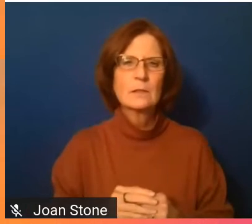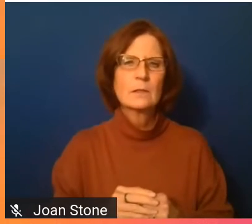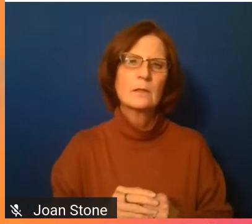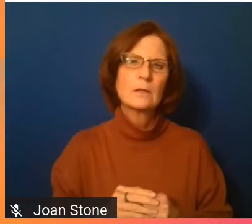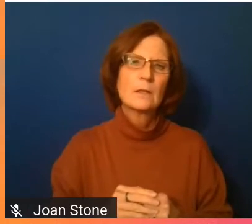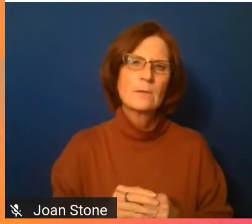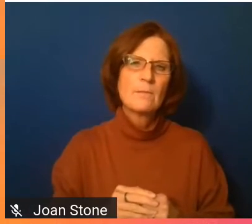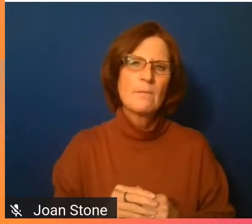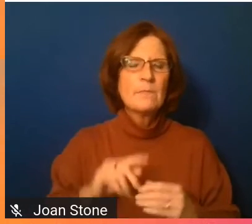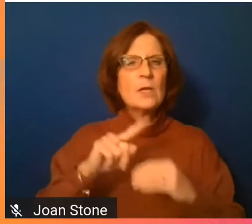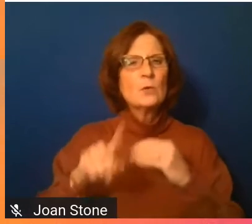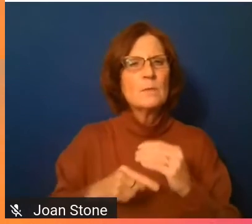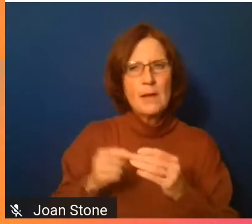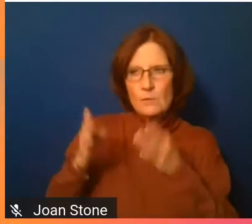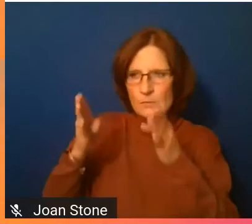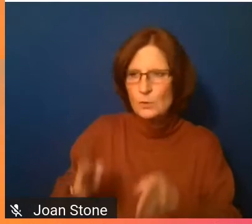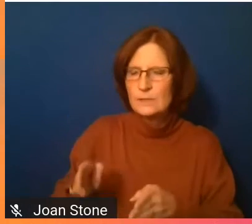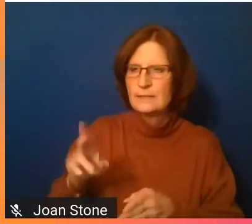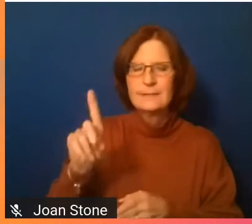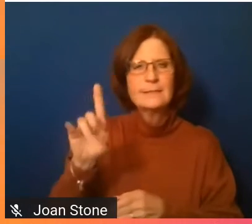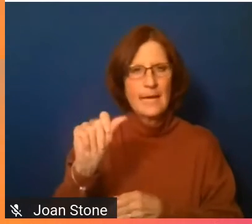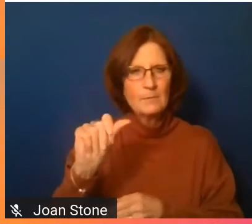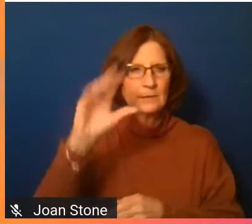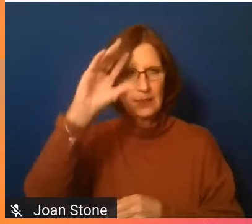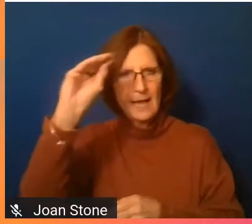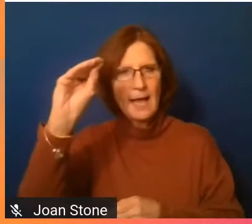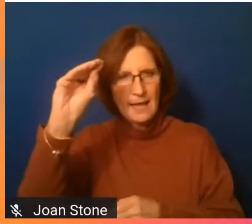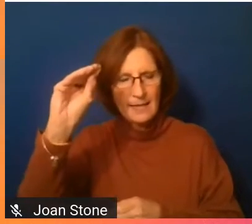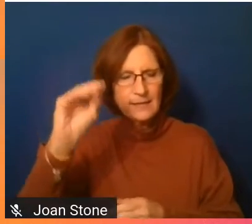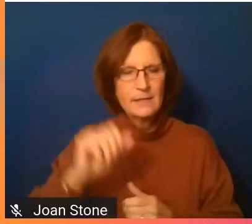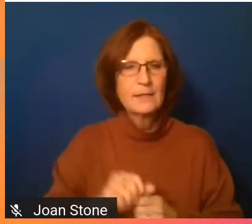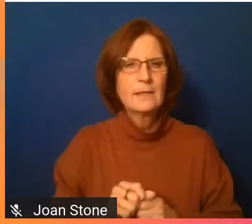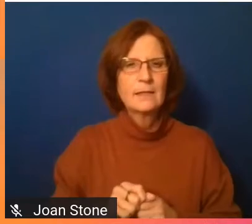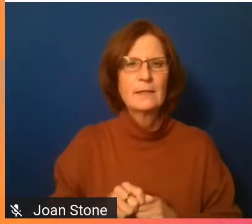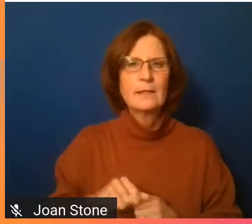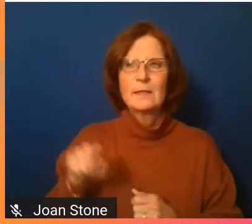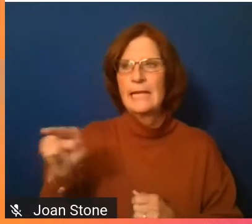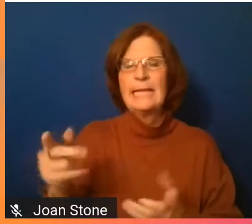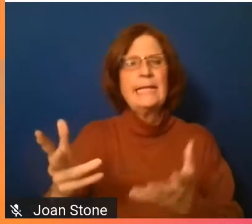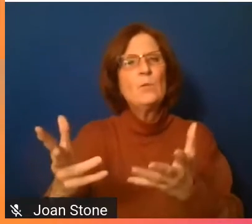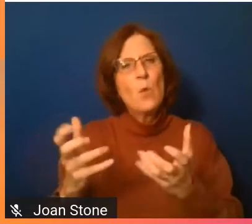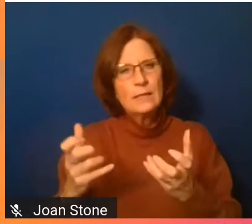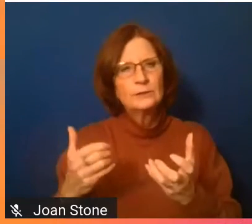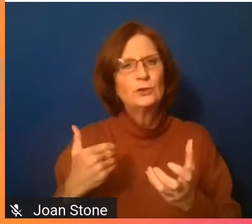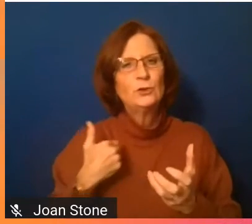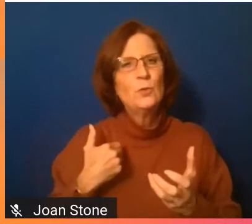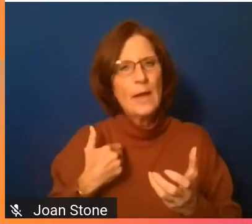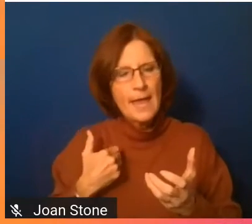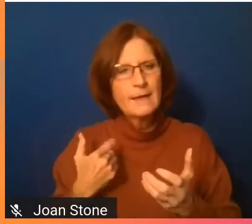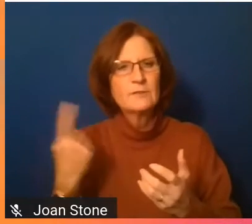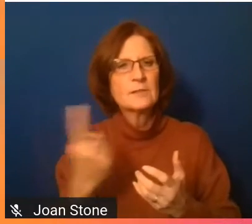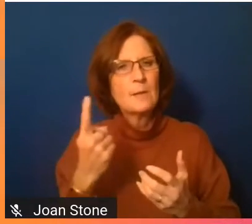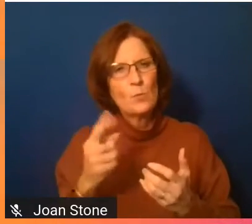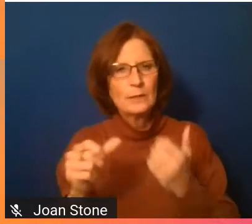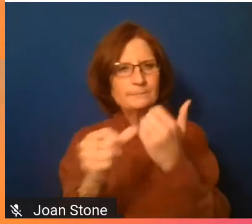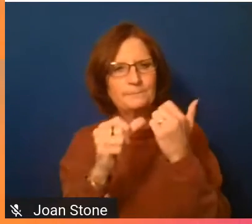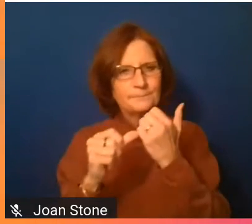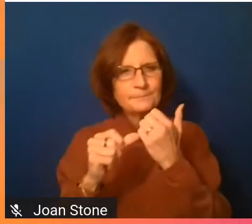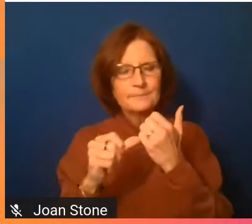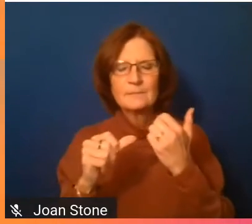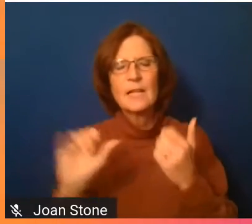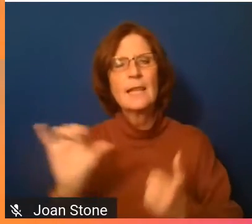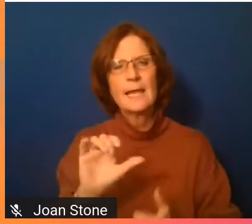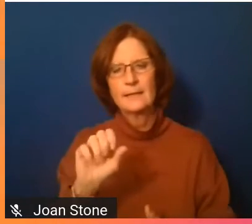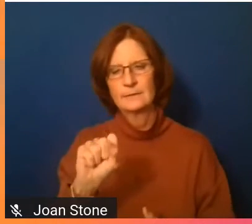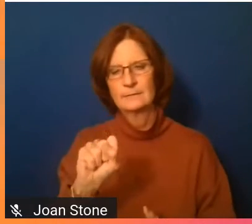this disabled guy, I think, and he wanted to have an escort, and